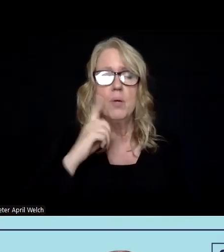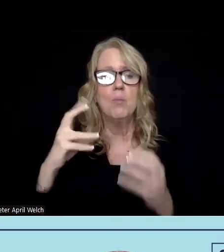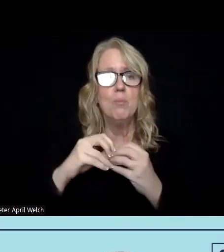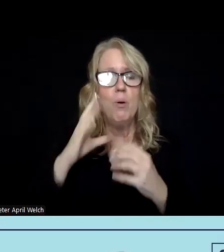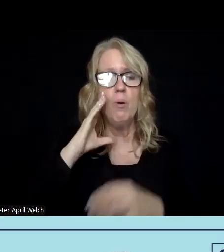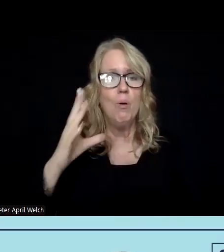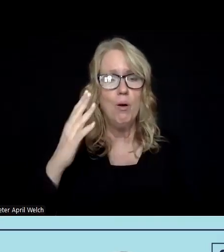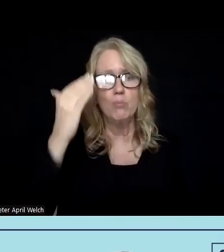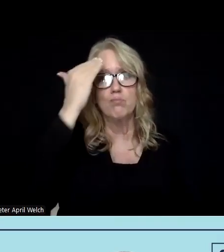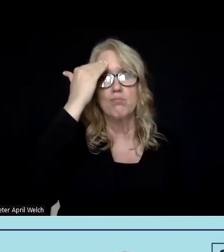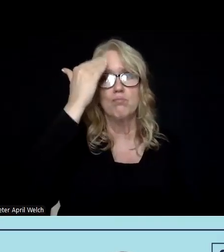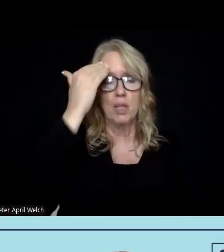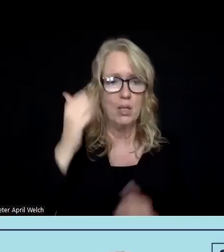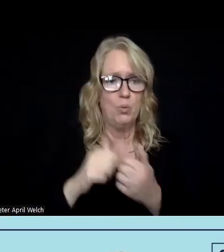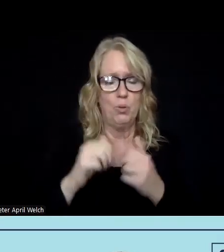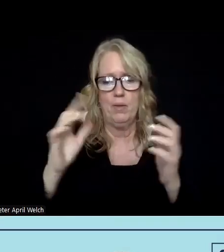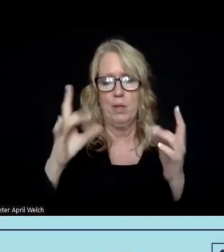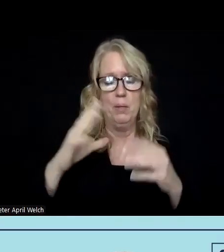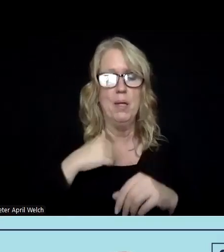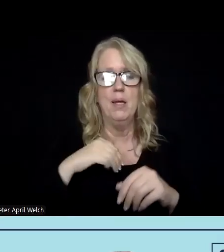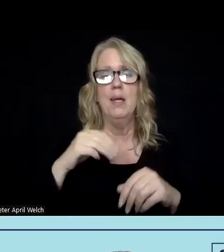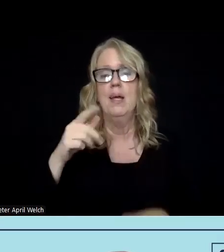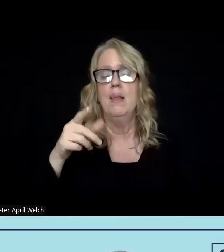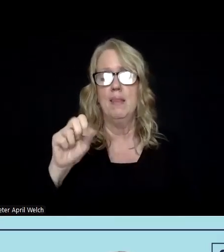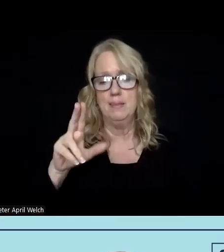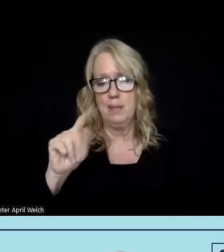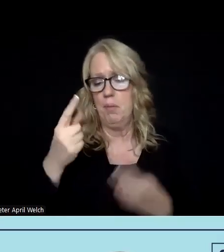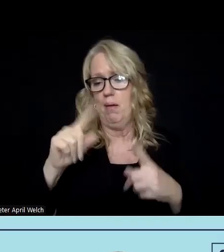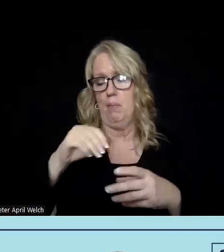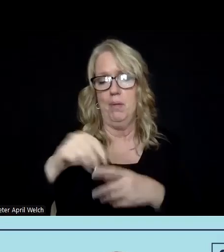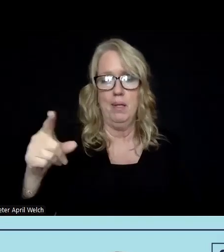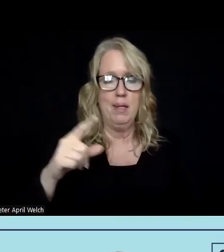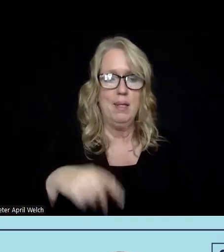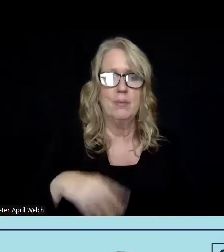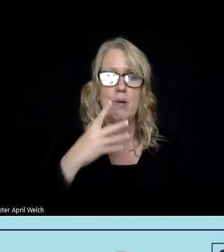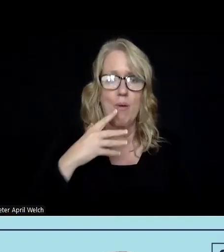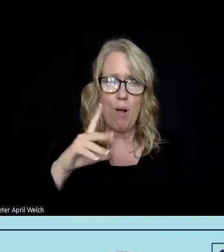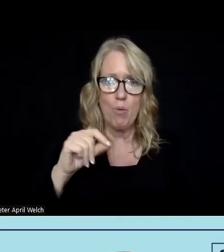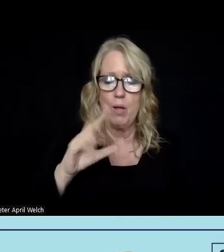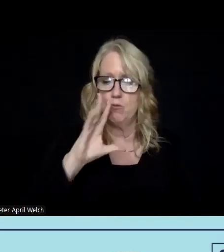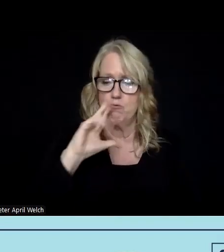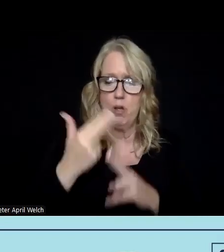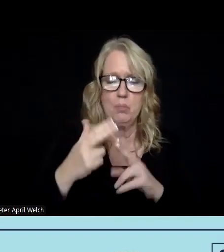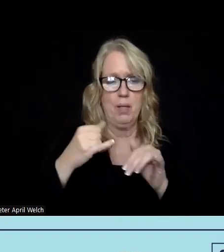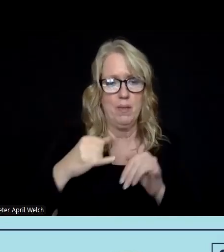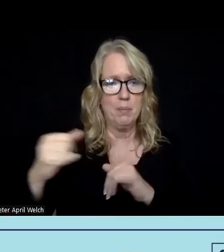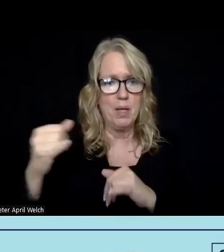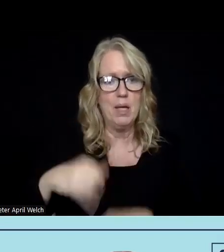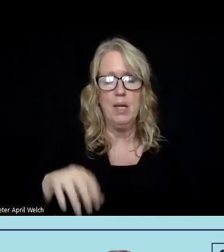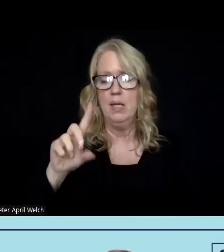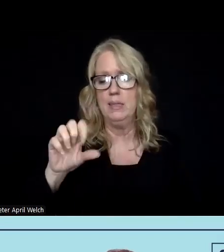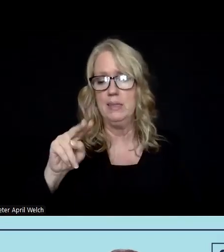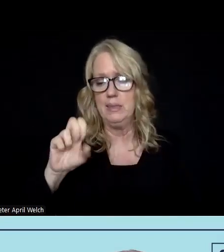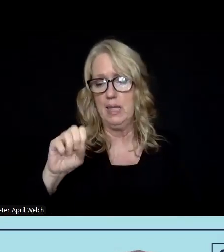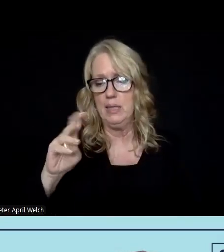of the crisis around it. This summit was held in Colorado. We were talking about individuals such as Dennis Mohat, who's the